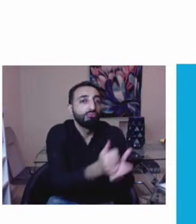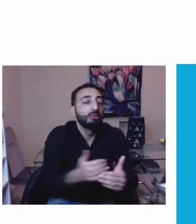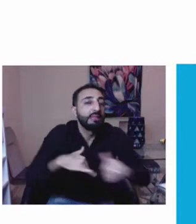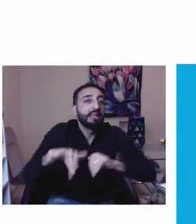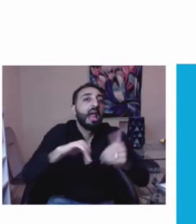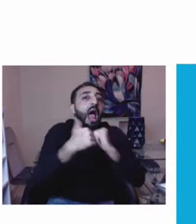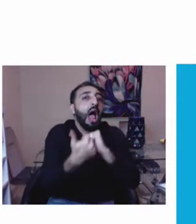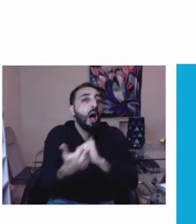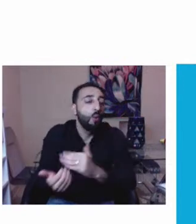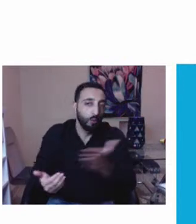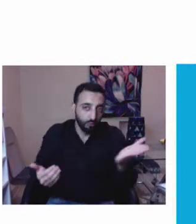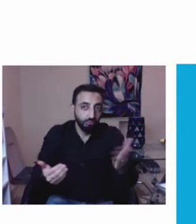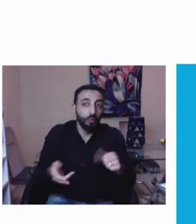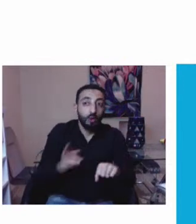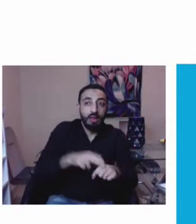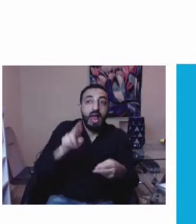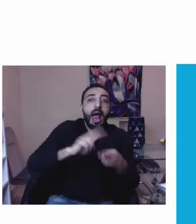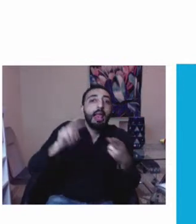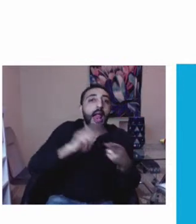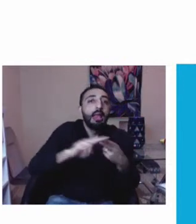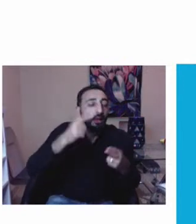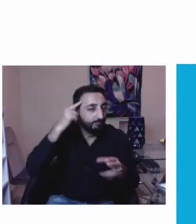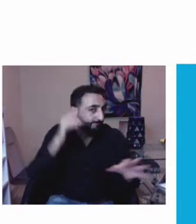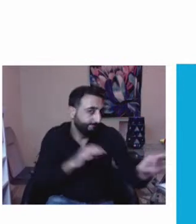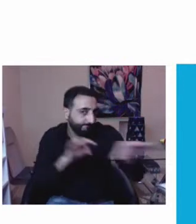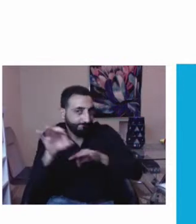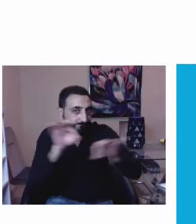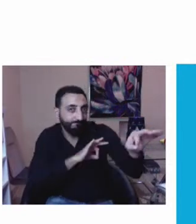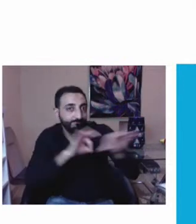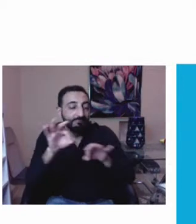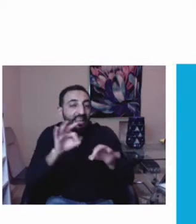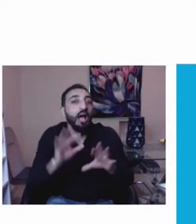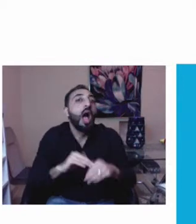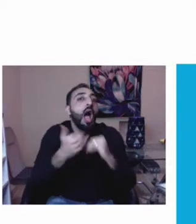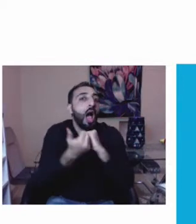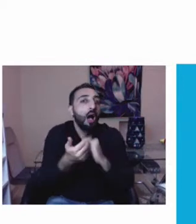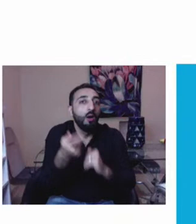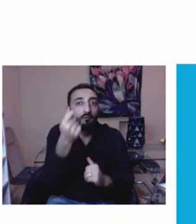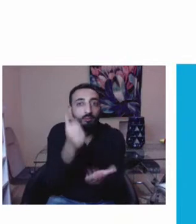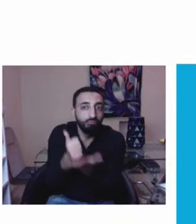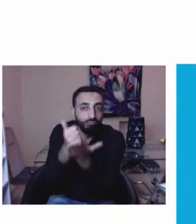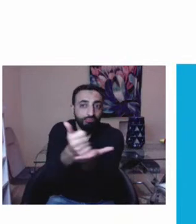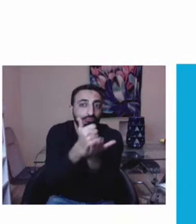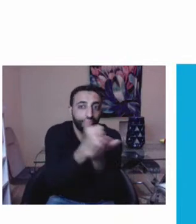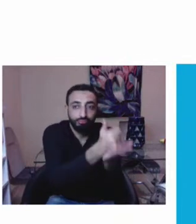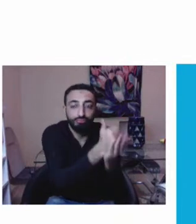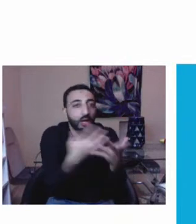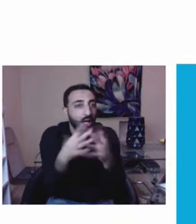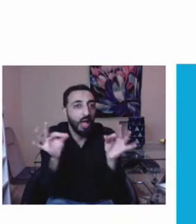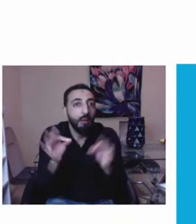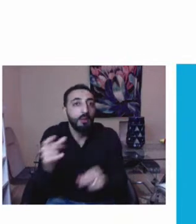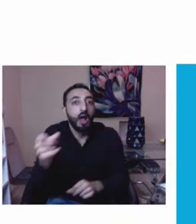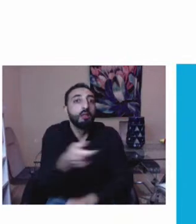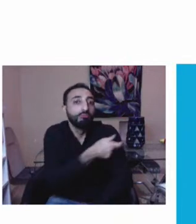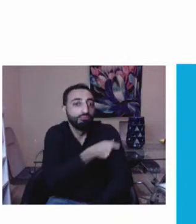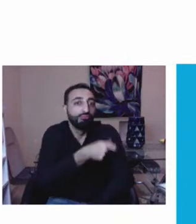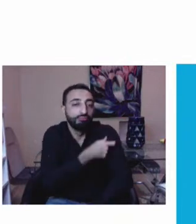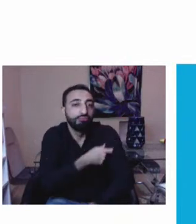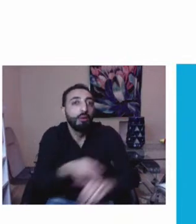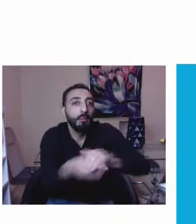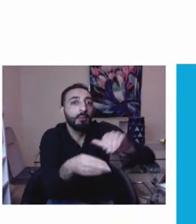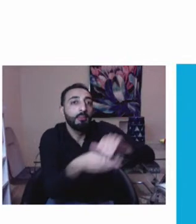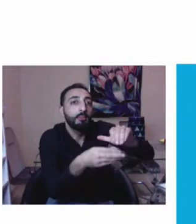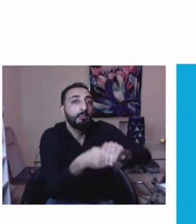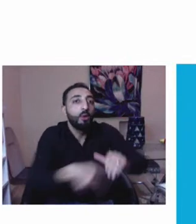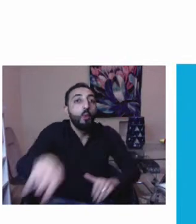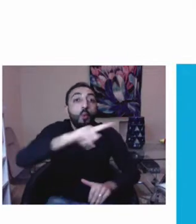this financing from the perspective of member states and young people, and also discuss some of the concrete next steps that collectively we